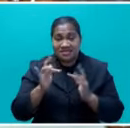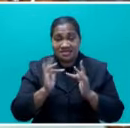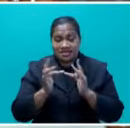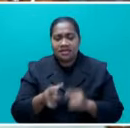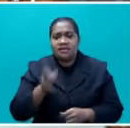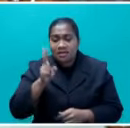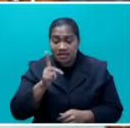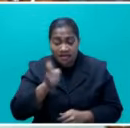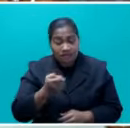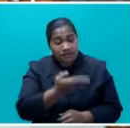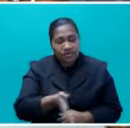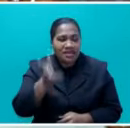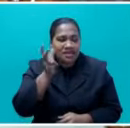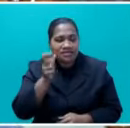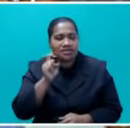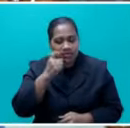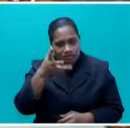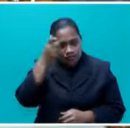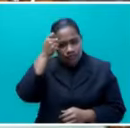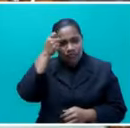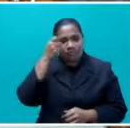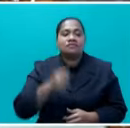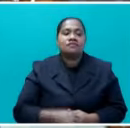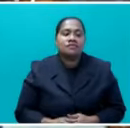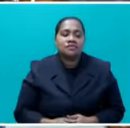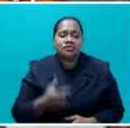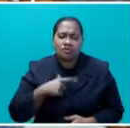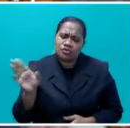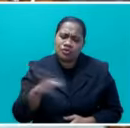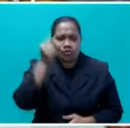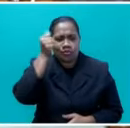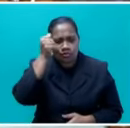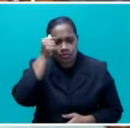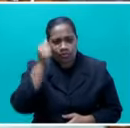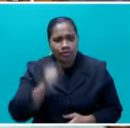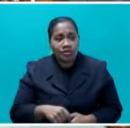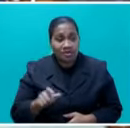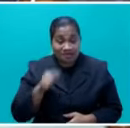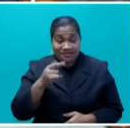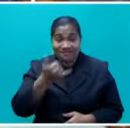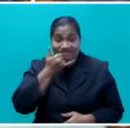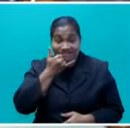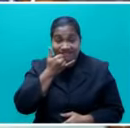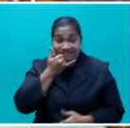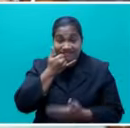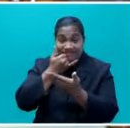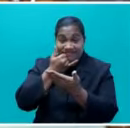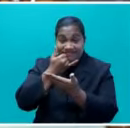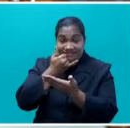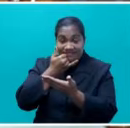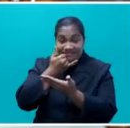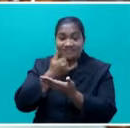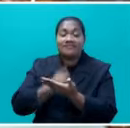to my statement, she would have grasped this. Because as we all know, Mr. Speaker, sir, that these devices, once they have connectivity,